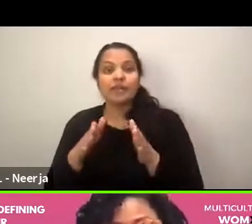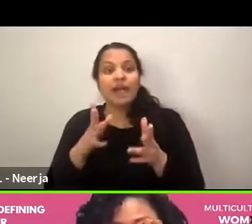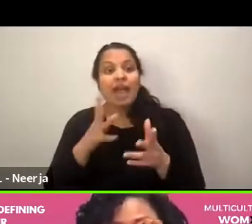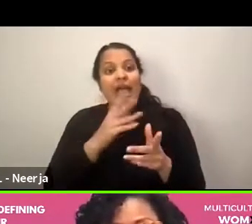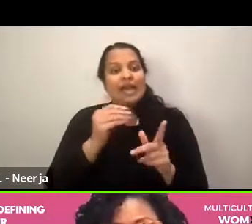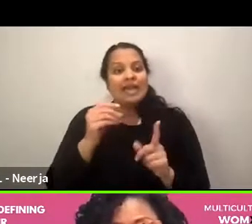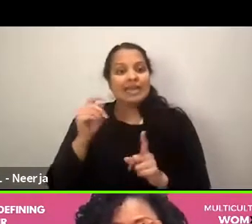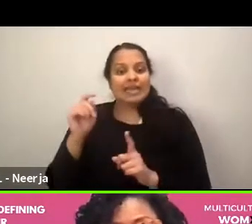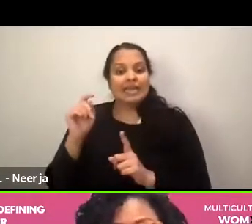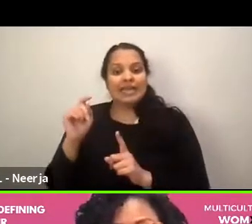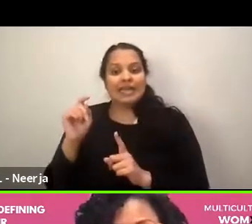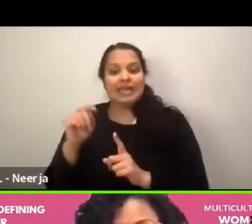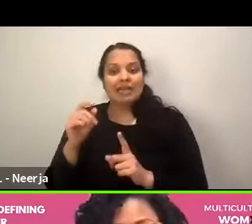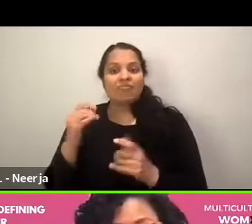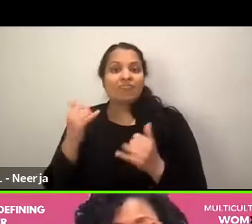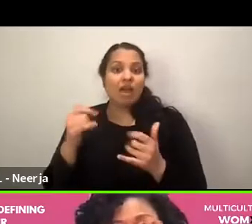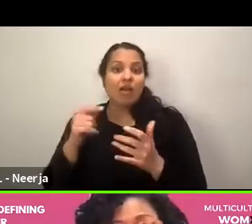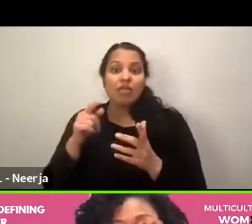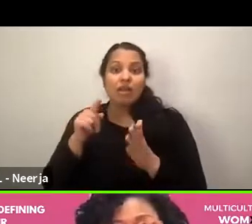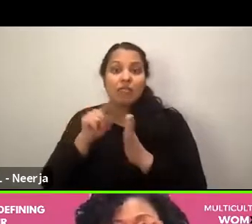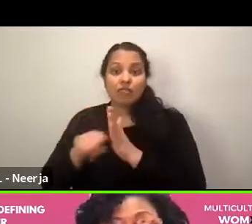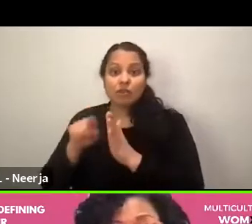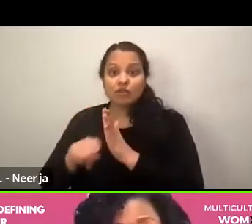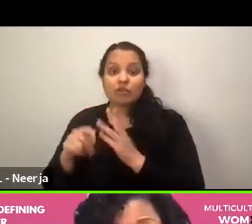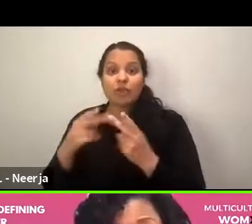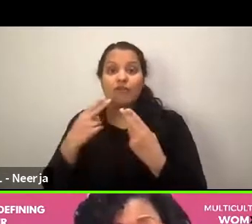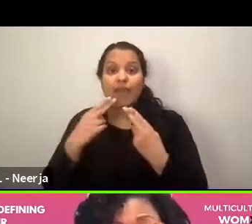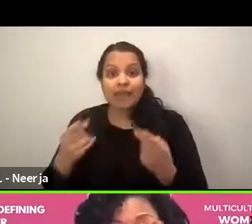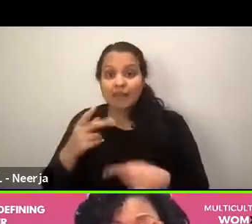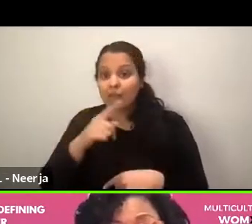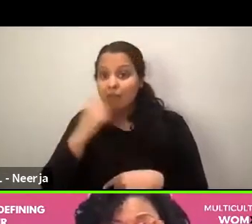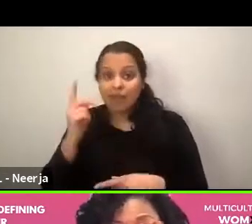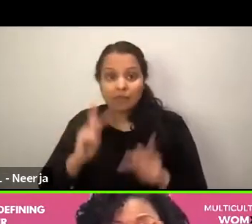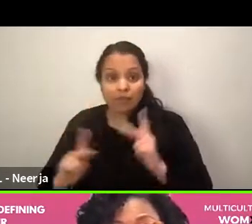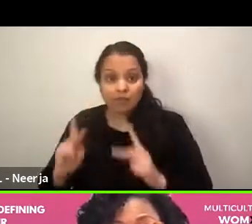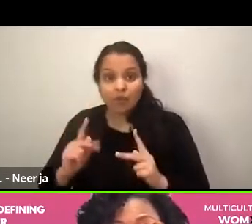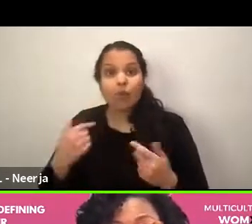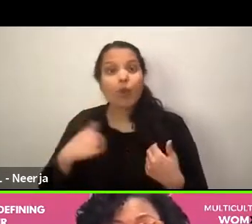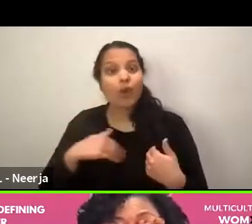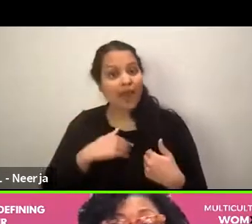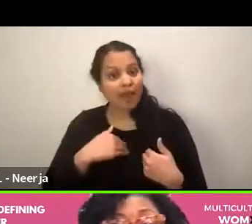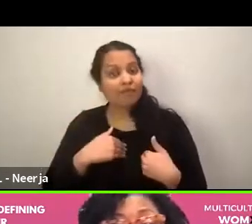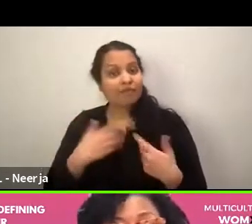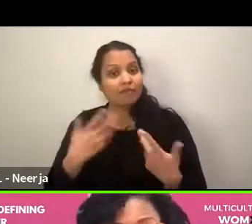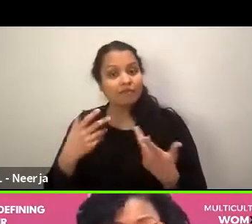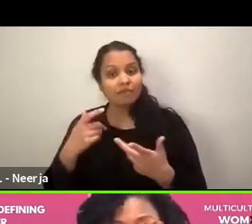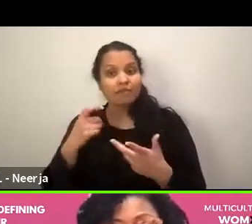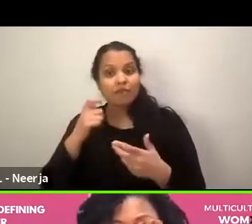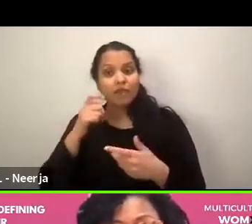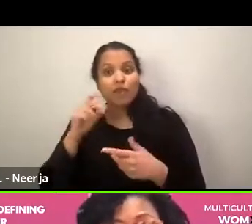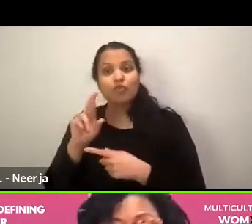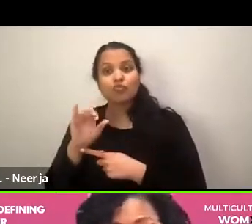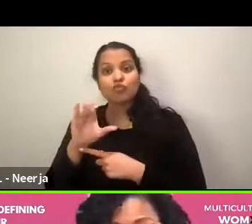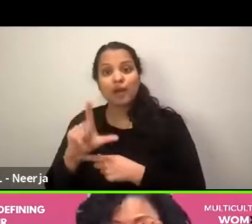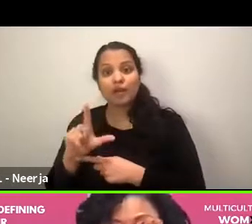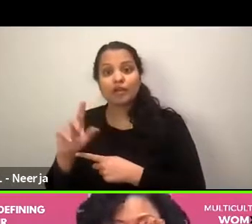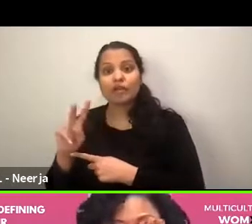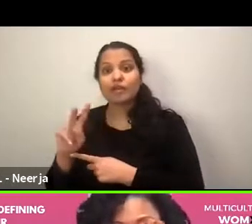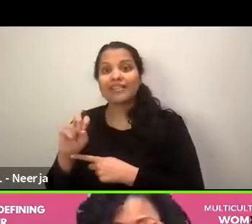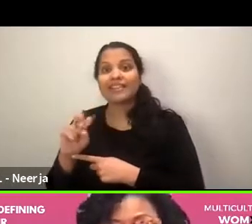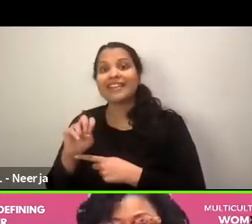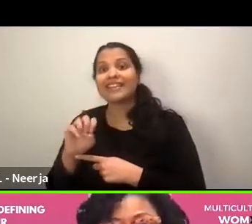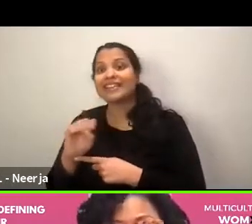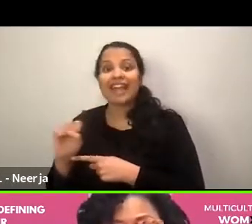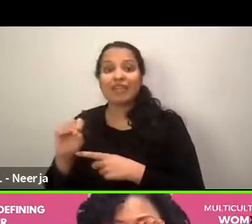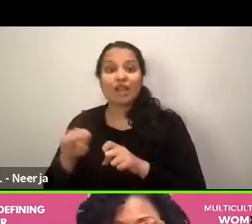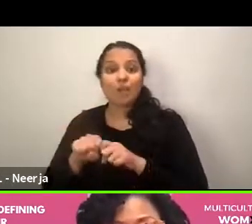the murders of innocent Black people, we had what I refer to the racial levees breaking, meaning the